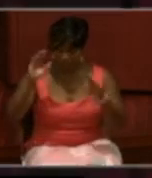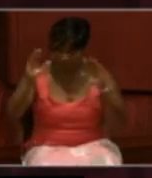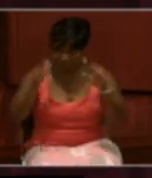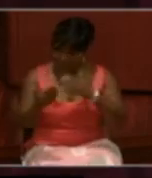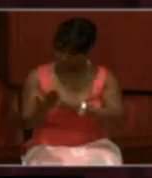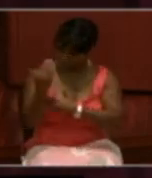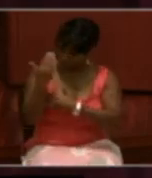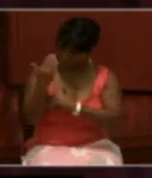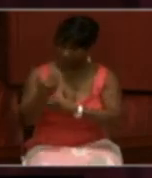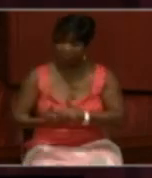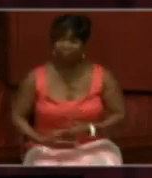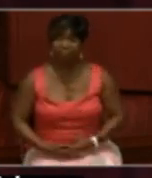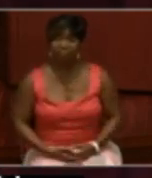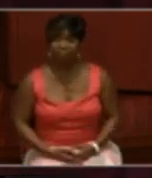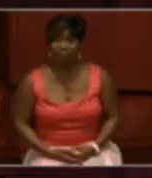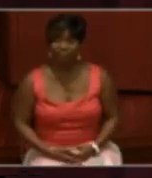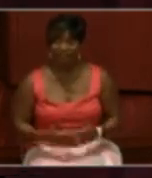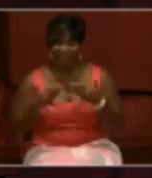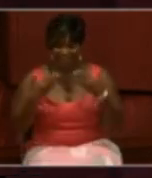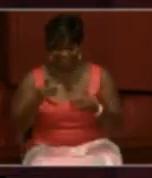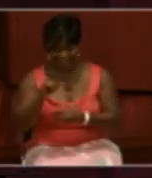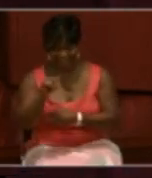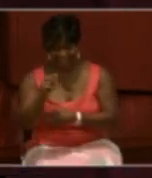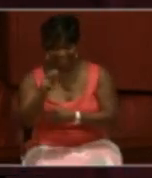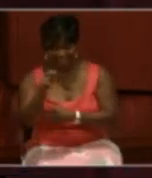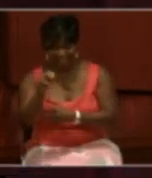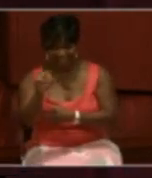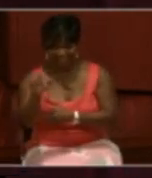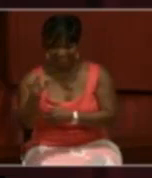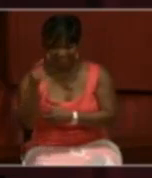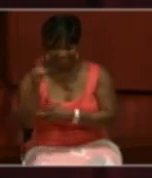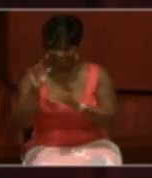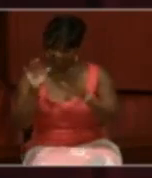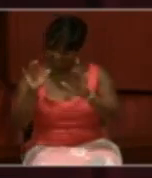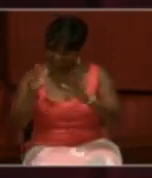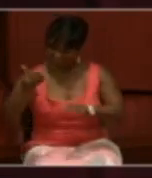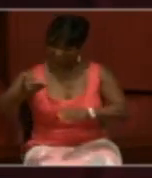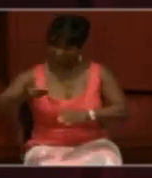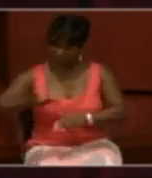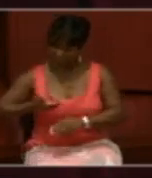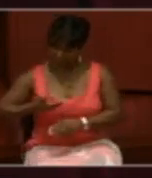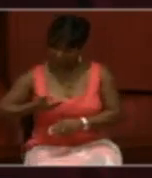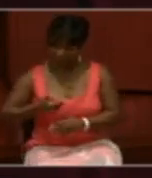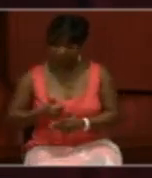Good morning, and thanks, Diane, for the excellent introduction.